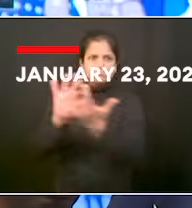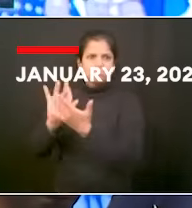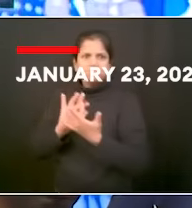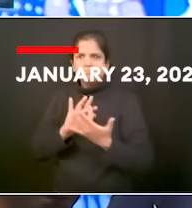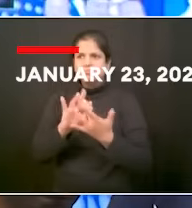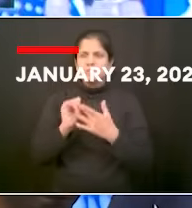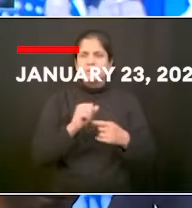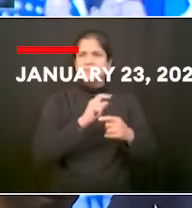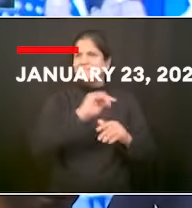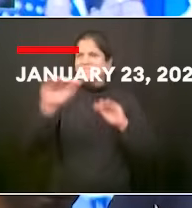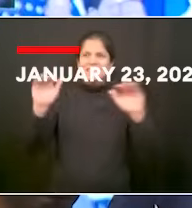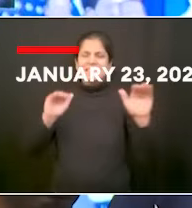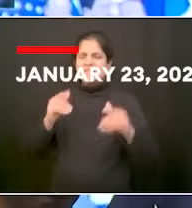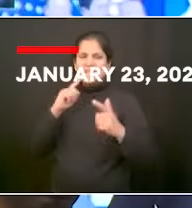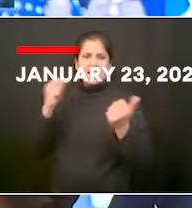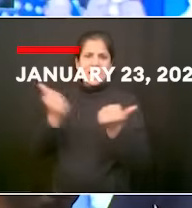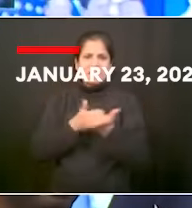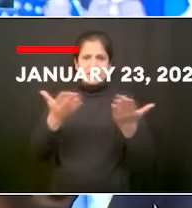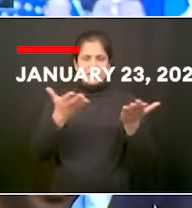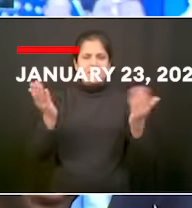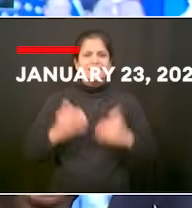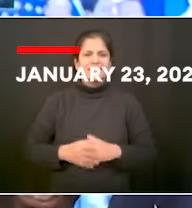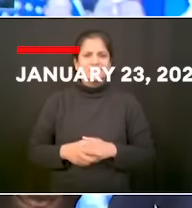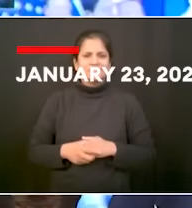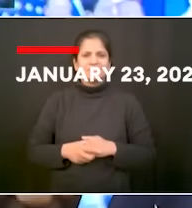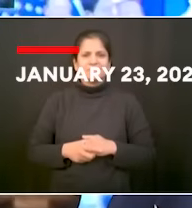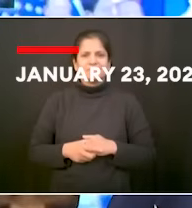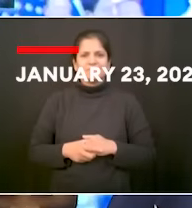covered Snowstorm since the dinosaurs roamed the earth,